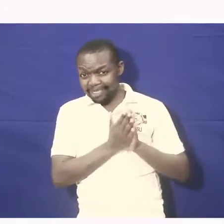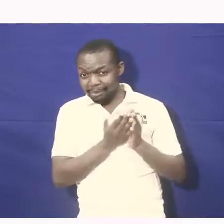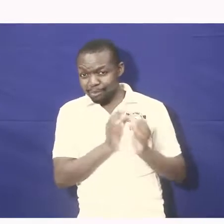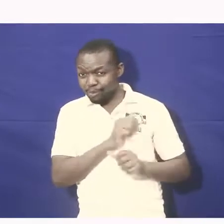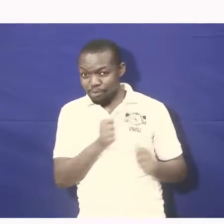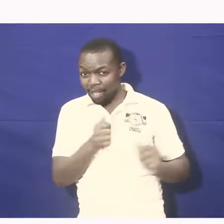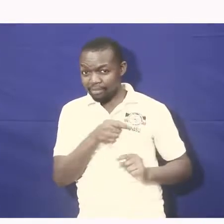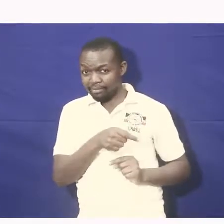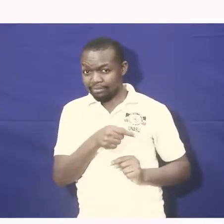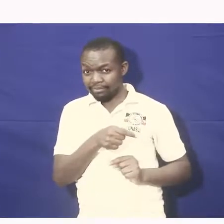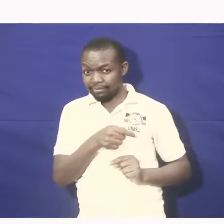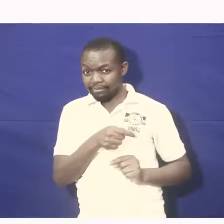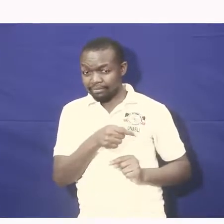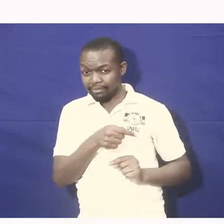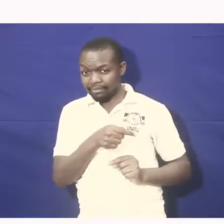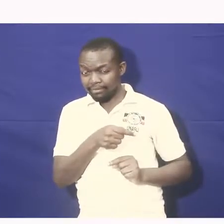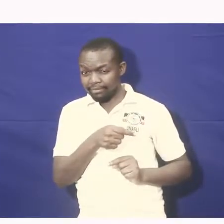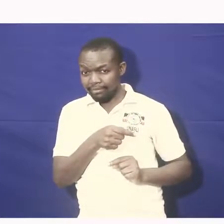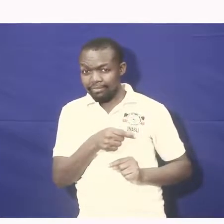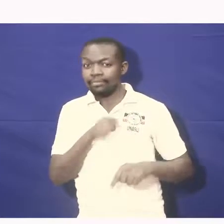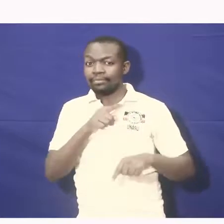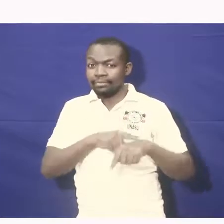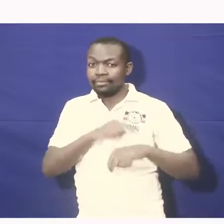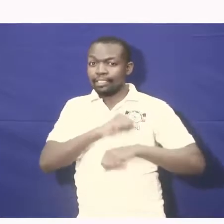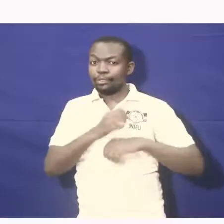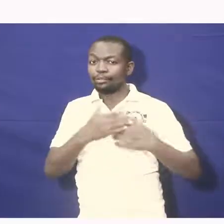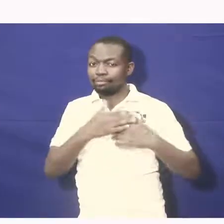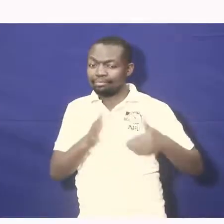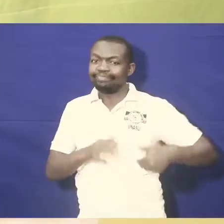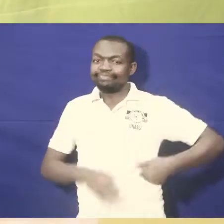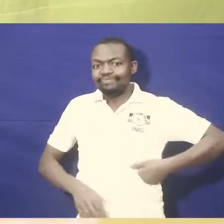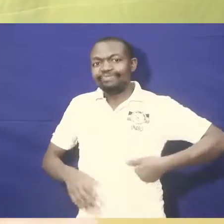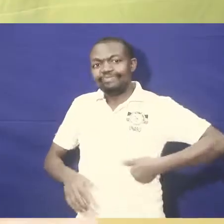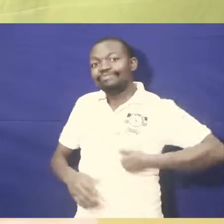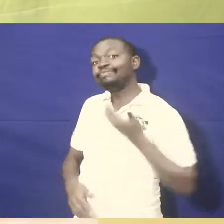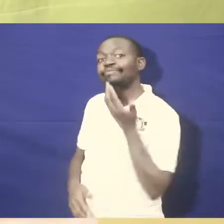to take the work to your teacher.